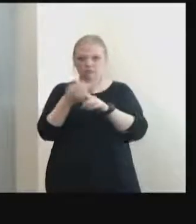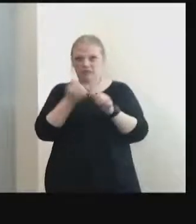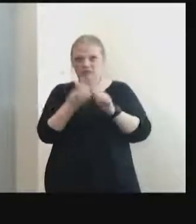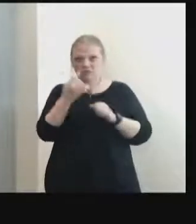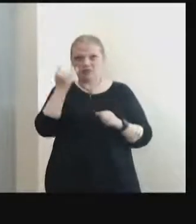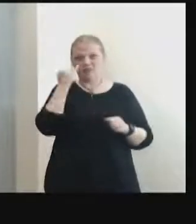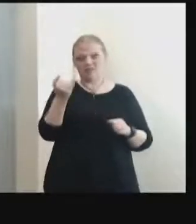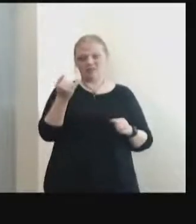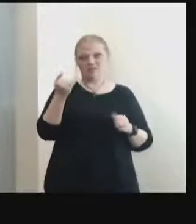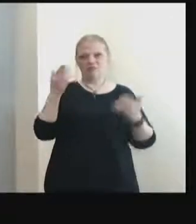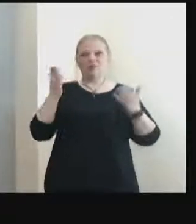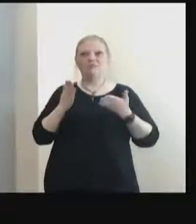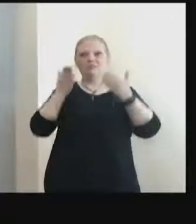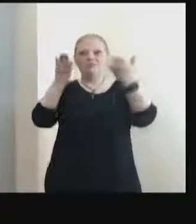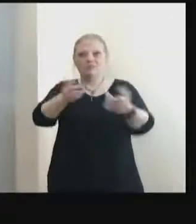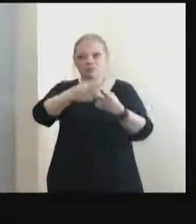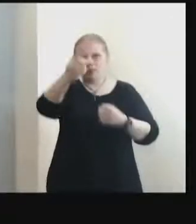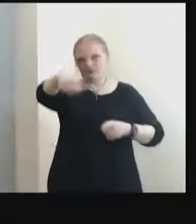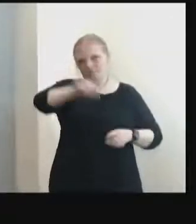bring the vaccine also to